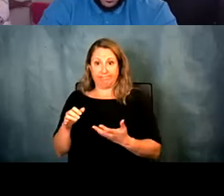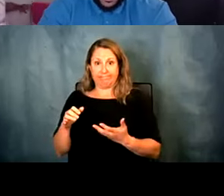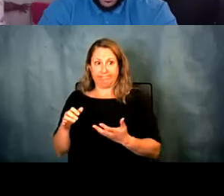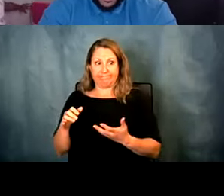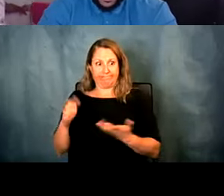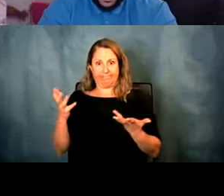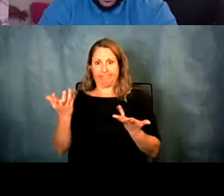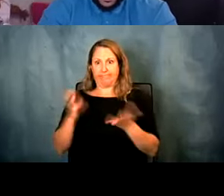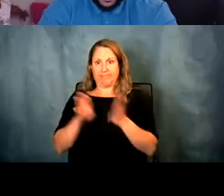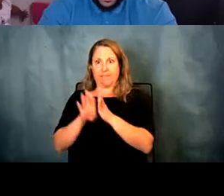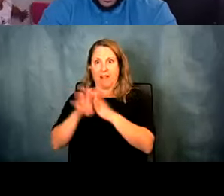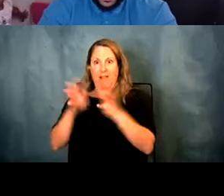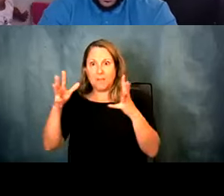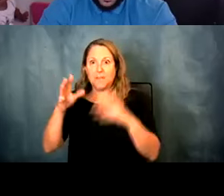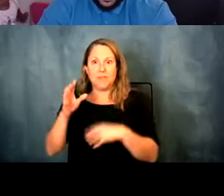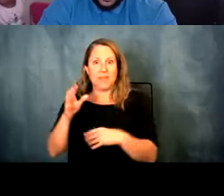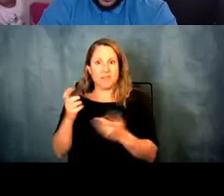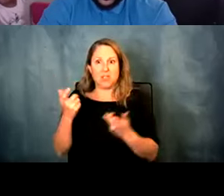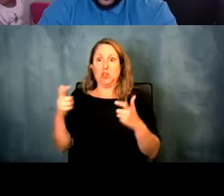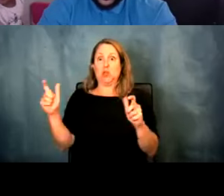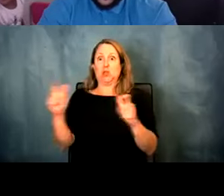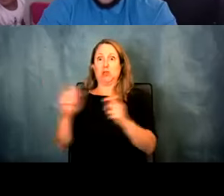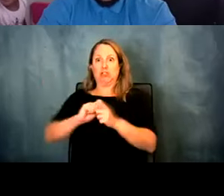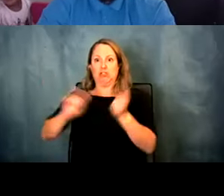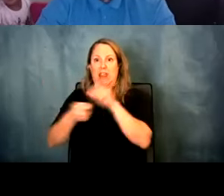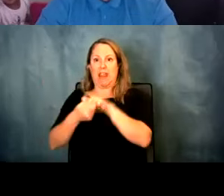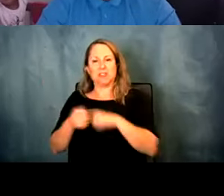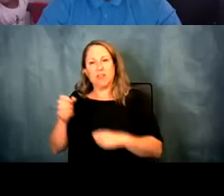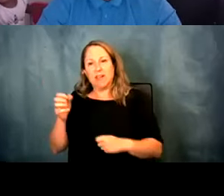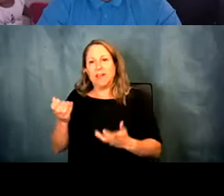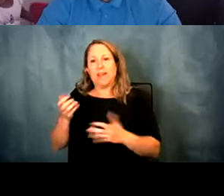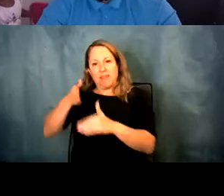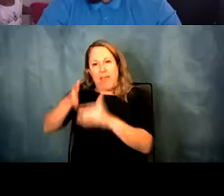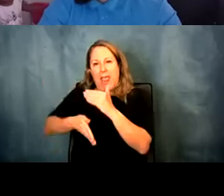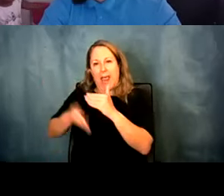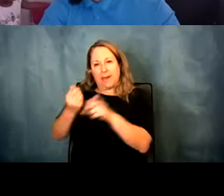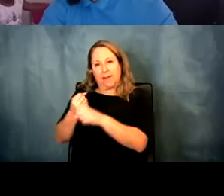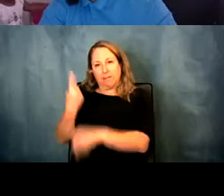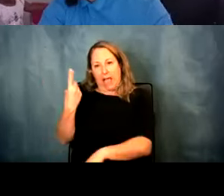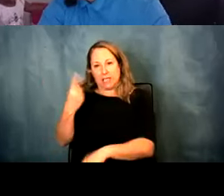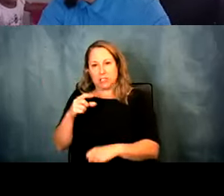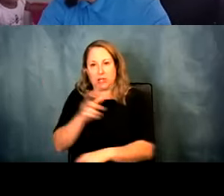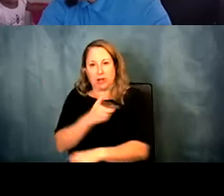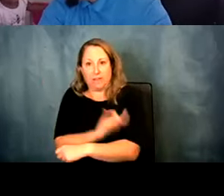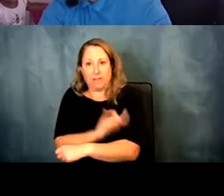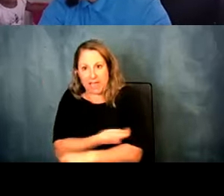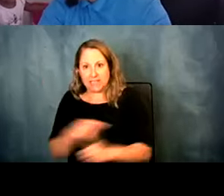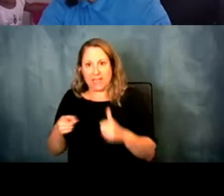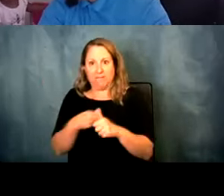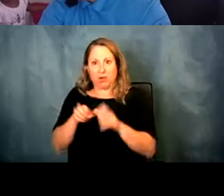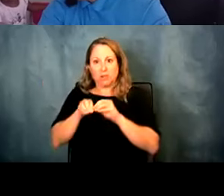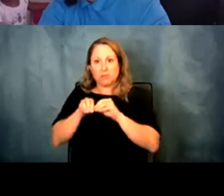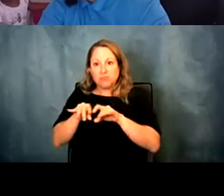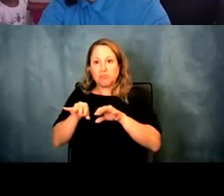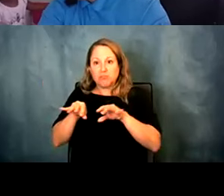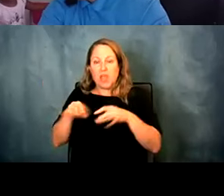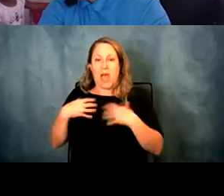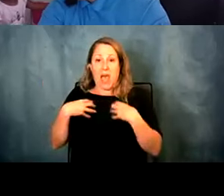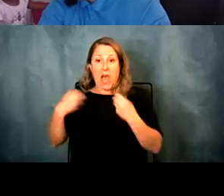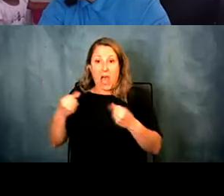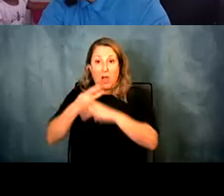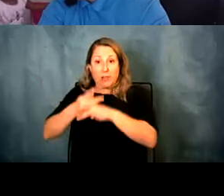Vaccines didn't become widely available until the end of 2020, and that's when healthcare workers were the first ones kind of